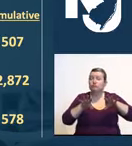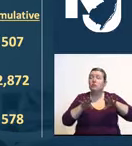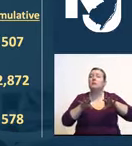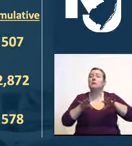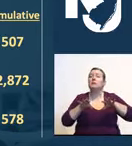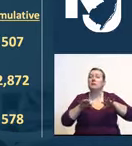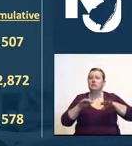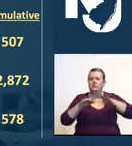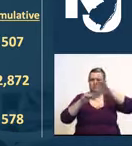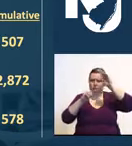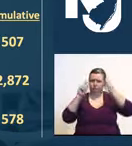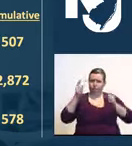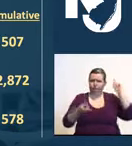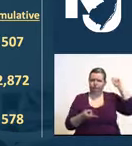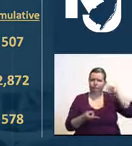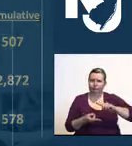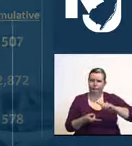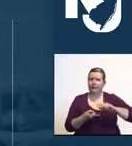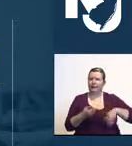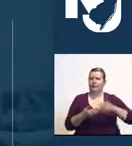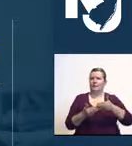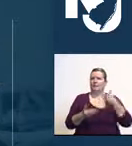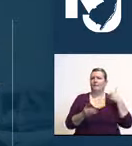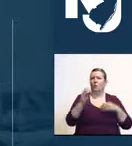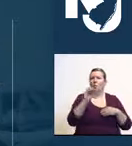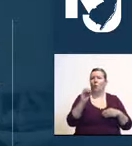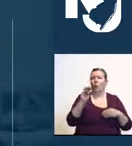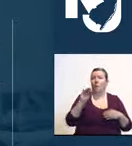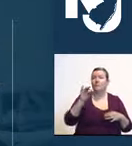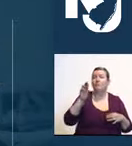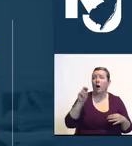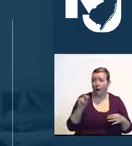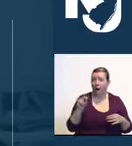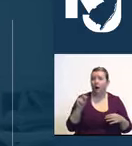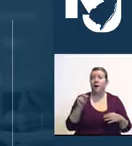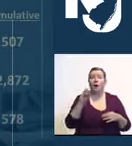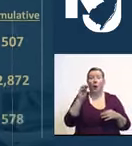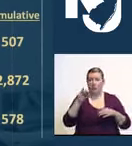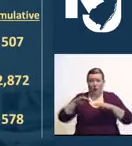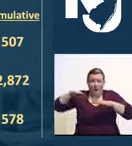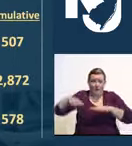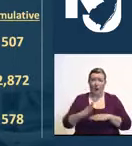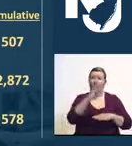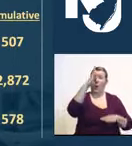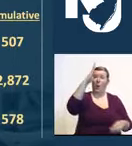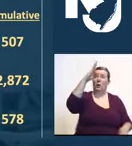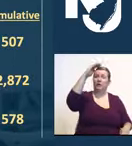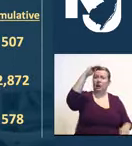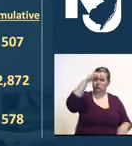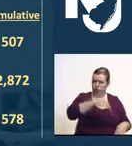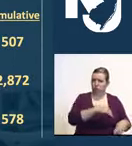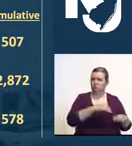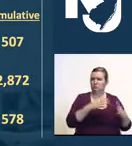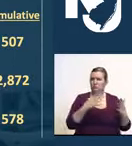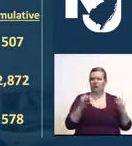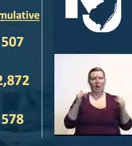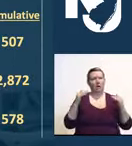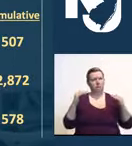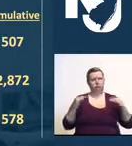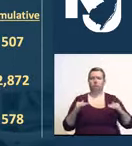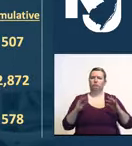pre-Omicron. And if you look at the right column there, now let's go back, the right column, the cumulative,